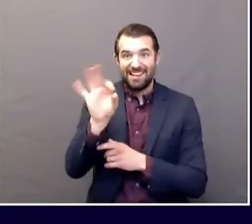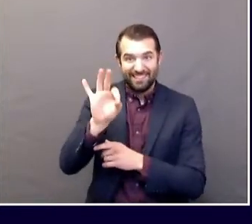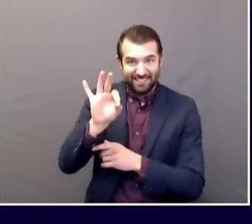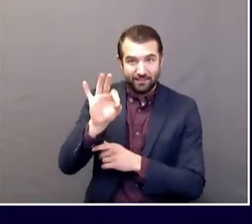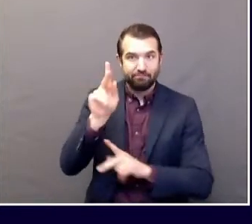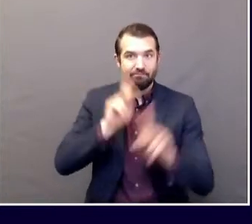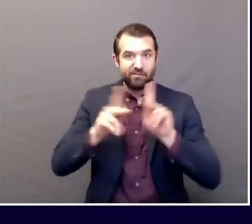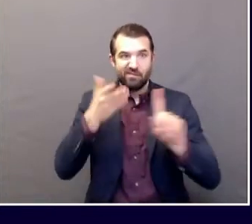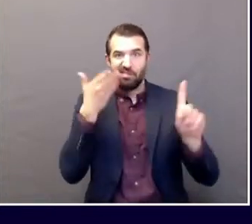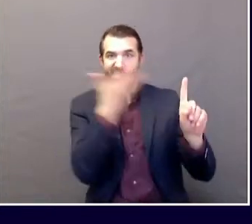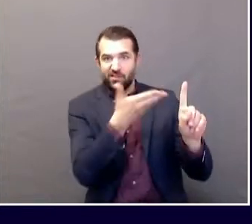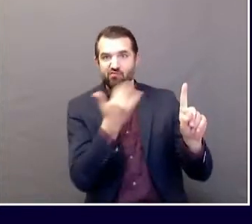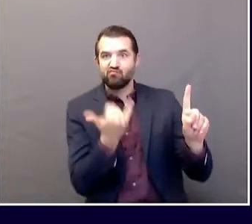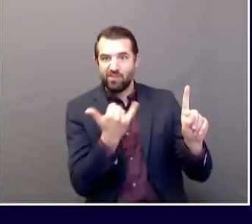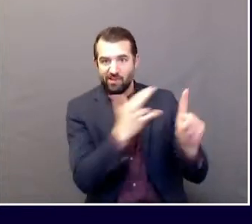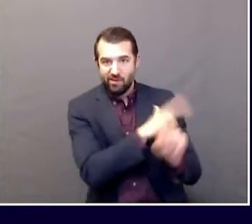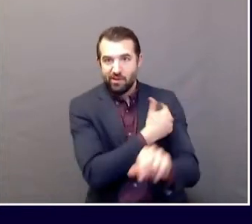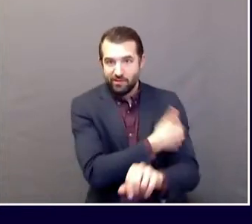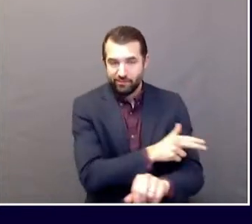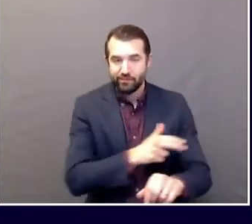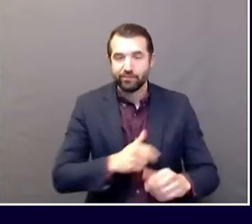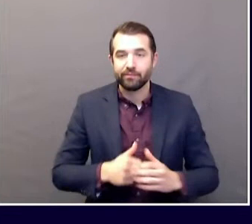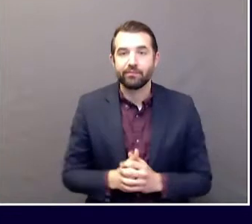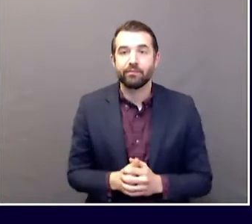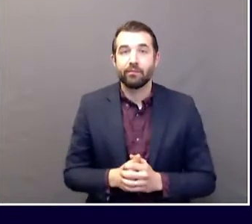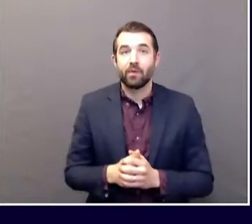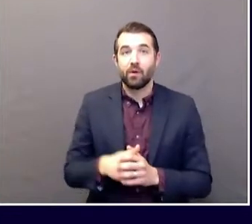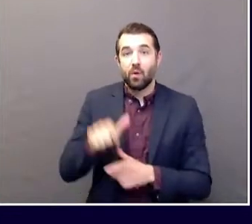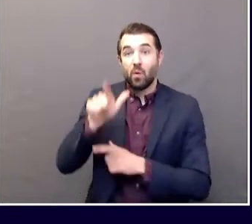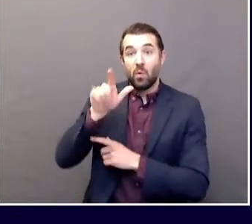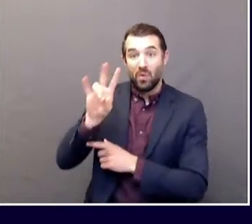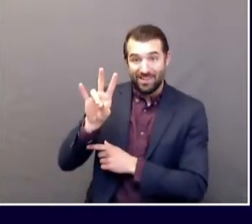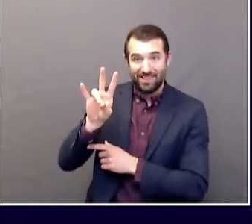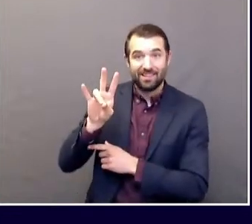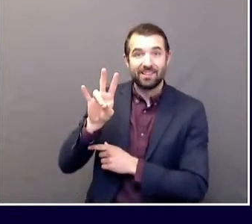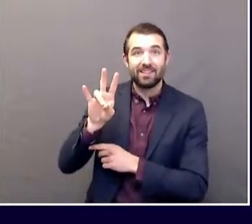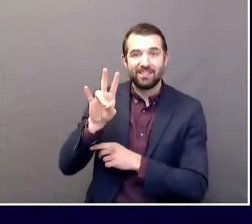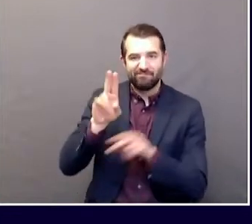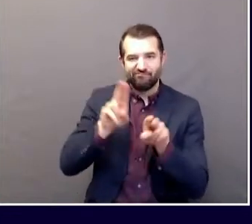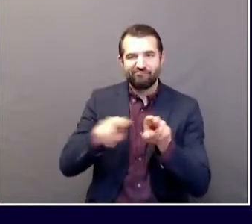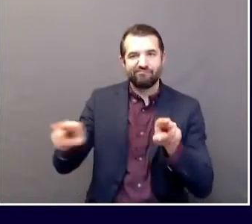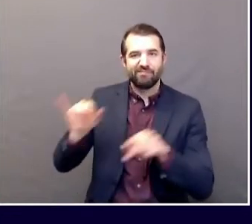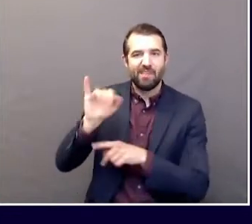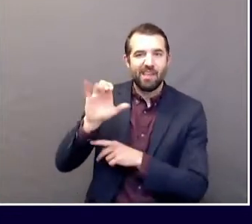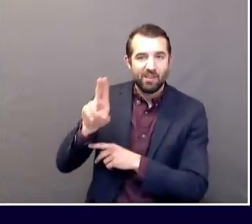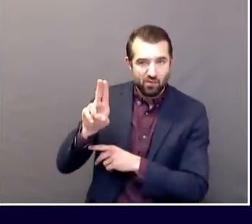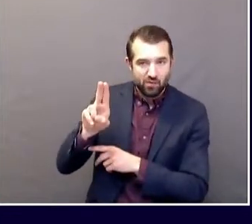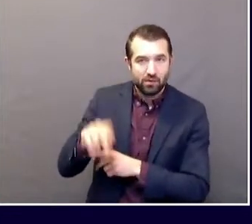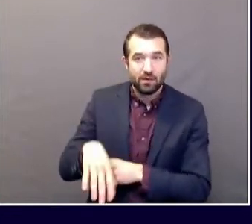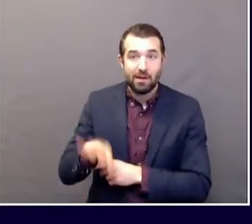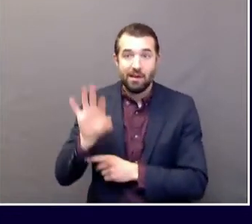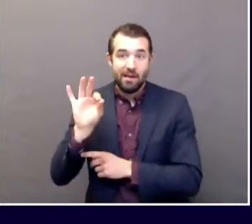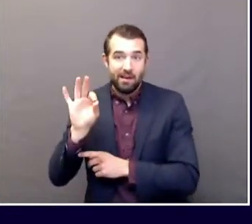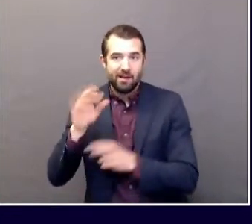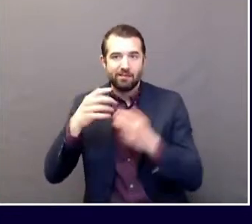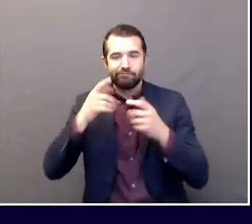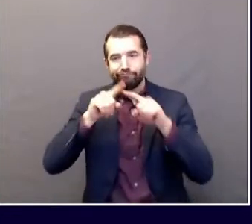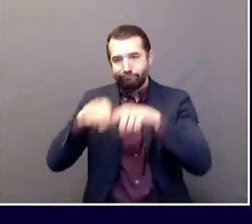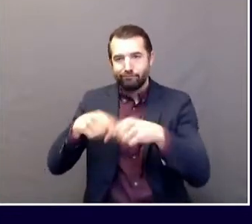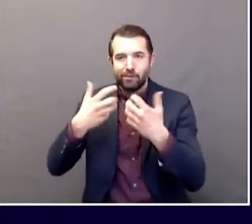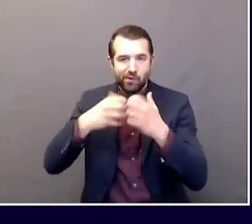COVID-19. 27 of them are in the ICU, and 9 of them are on a ventilator.